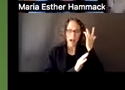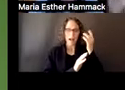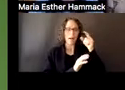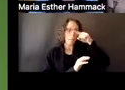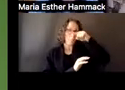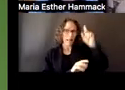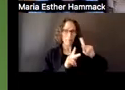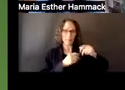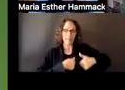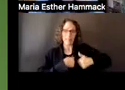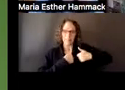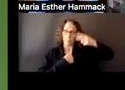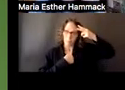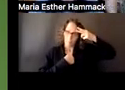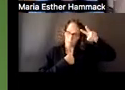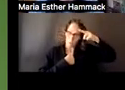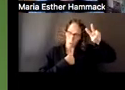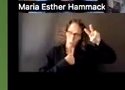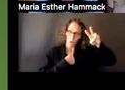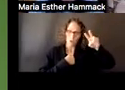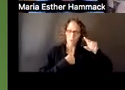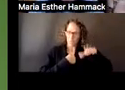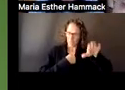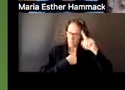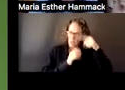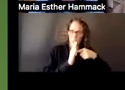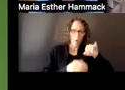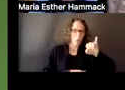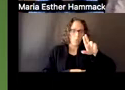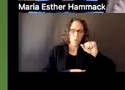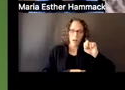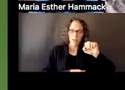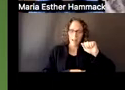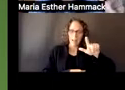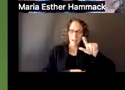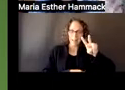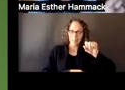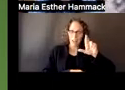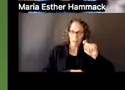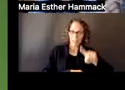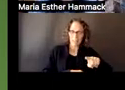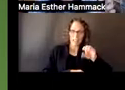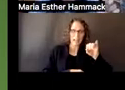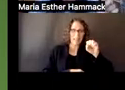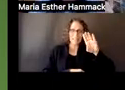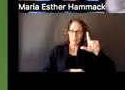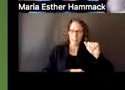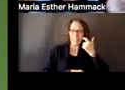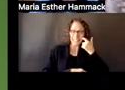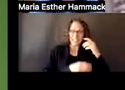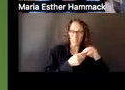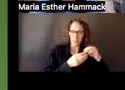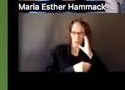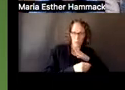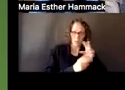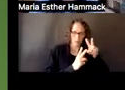Vicente Guerrero was a Black Mexican, Juan Alvarez was a Black Mexican who, you know, both of them were presidents of Mexico. And I guess I